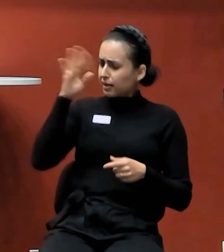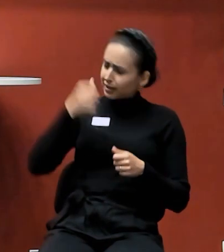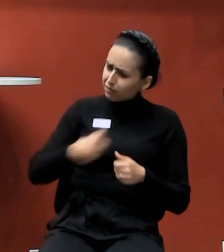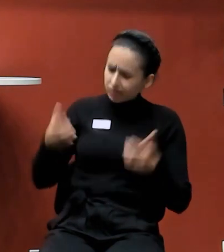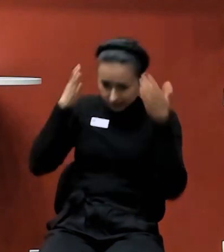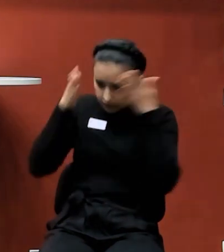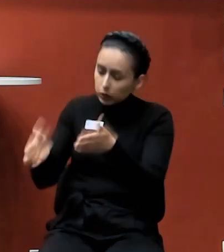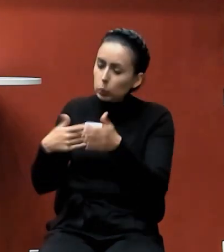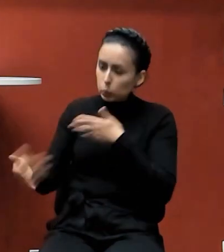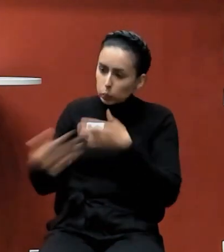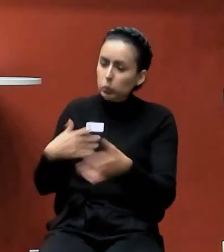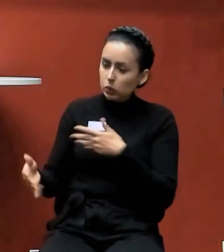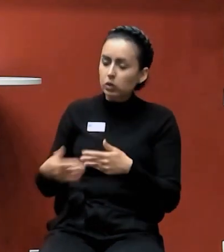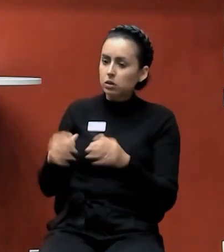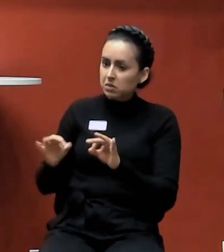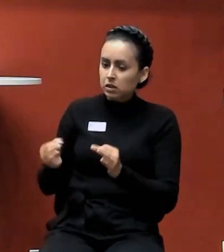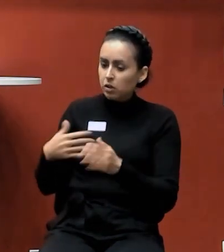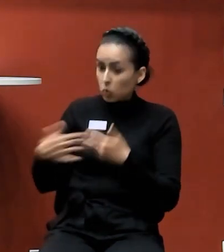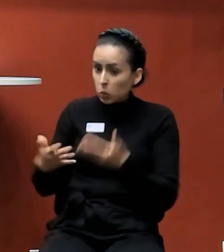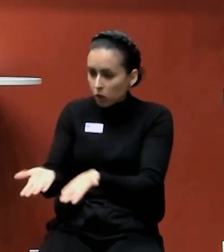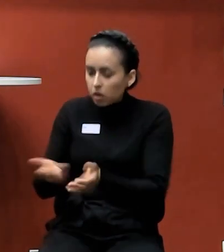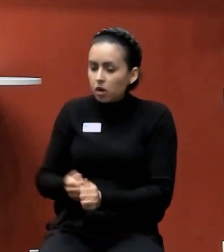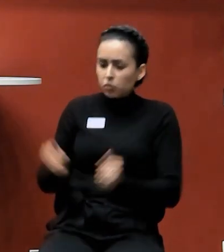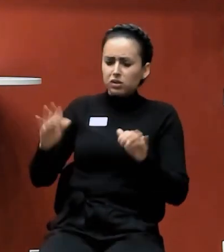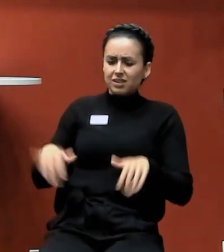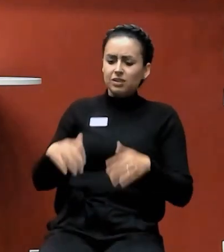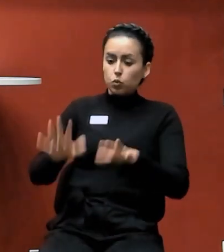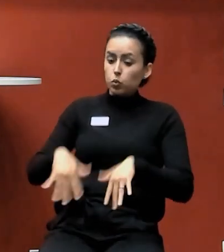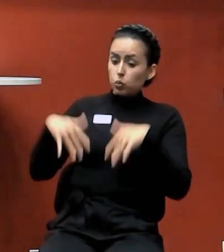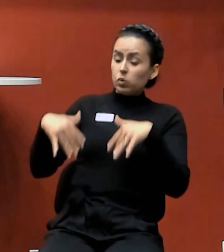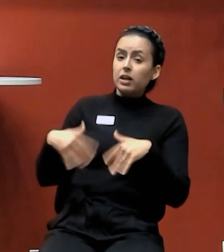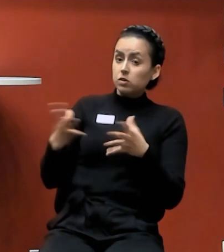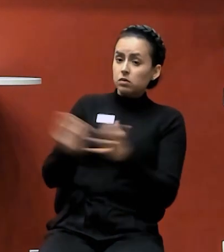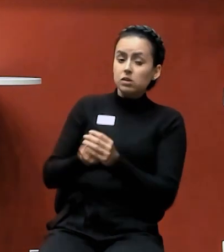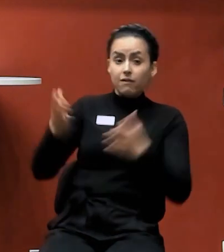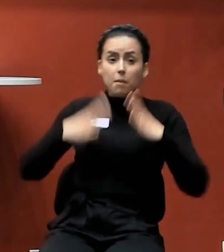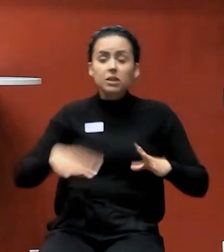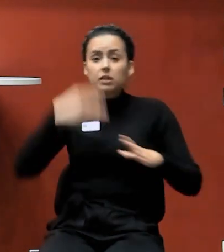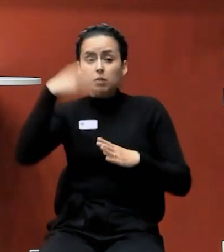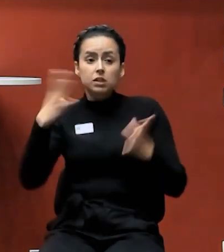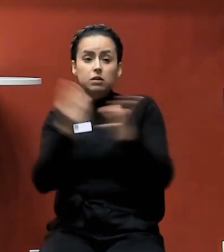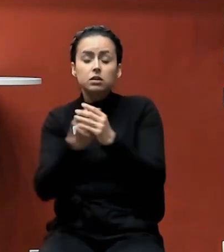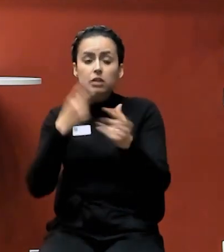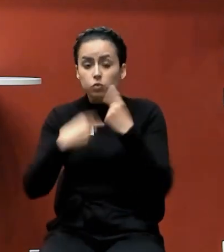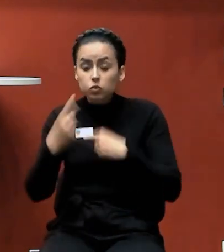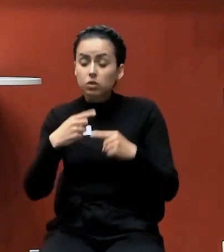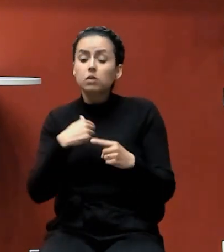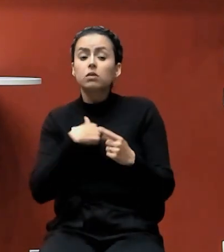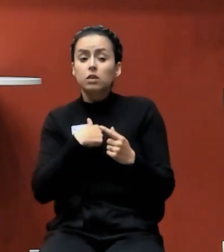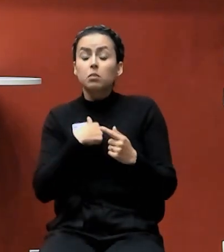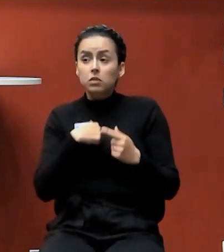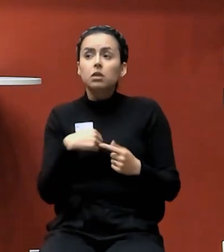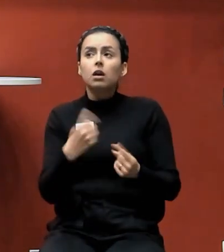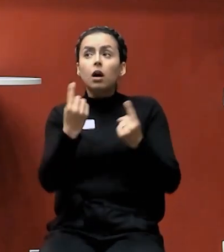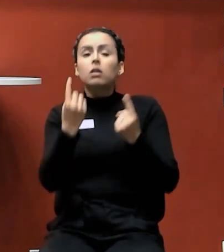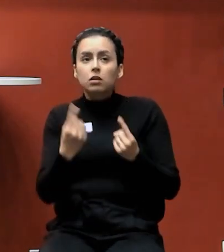about the work. And then talking to the audience and talking to disabled people watching the piece and being like, oh my God, like